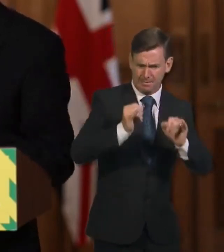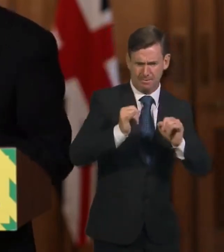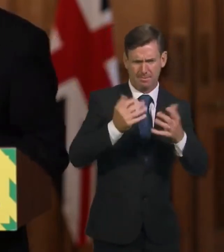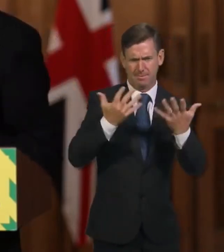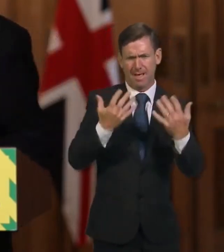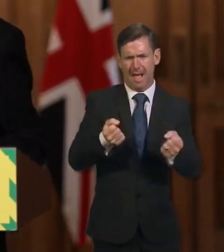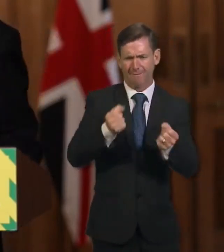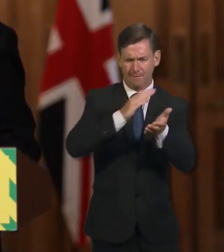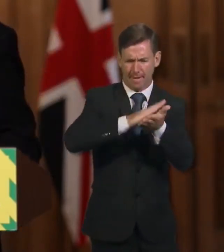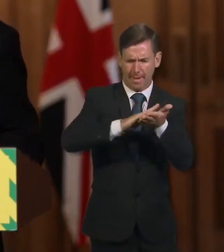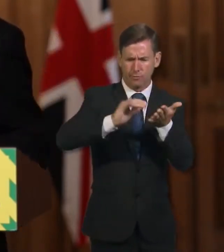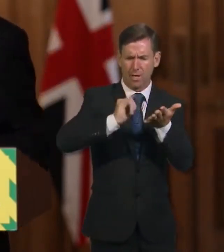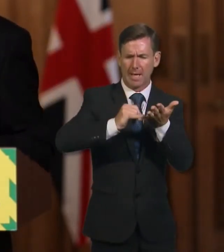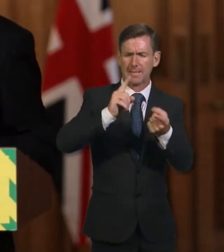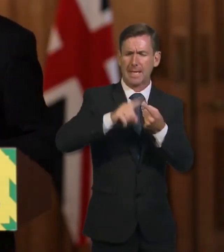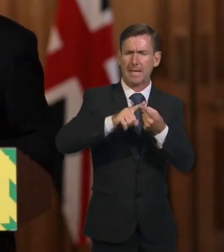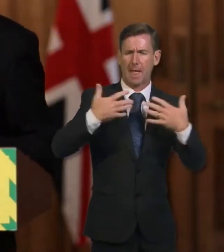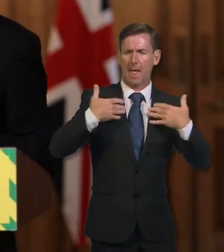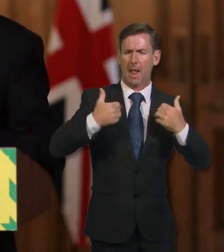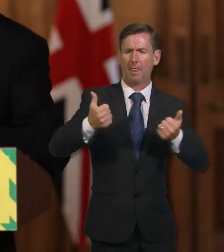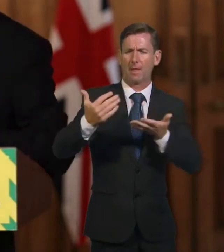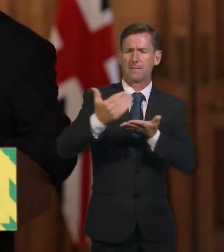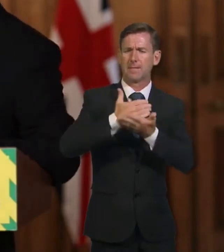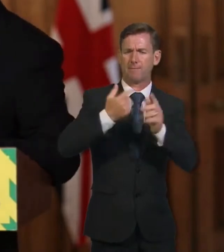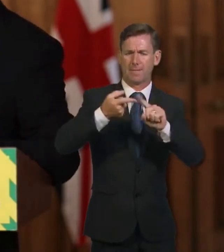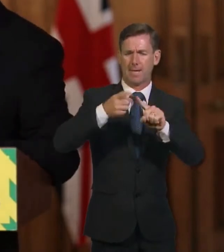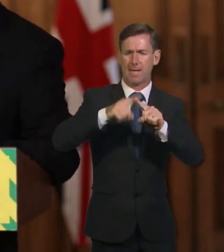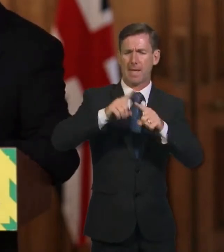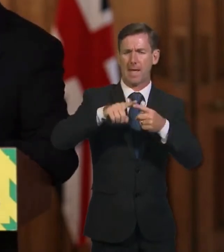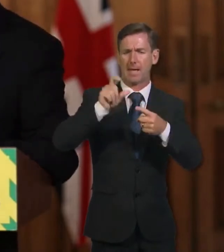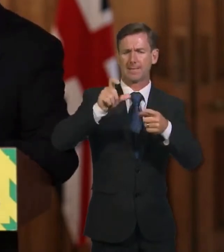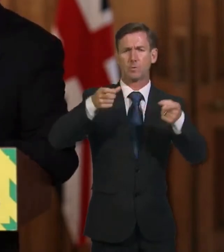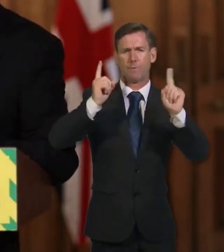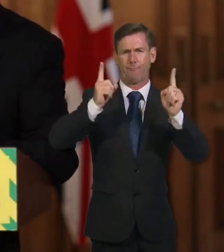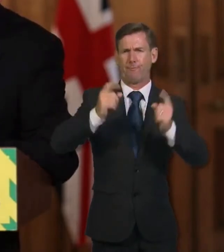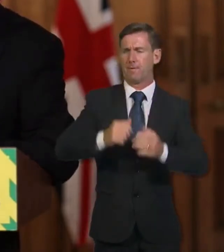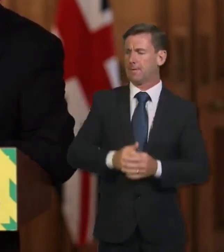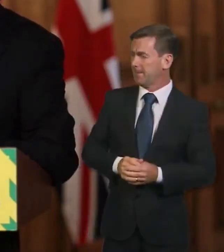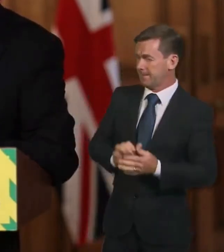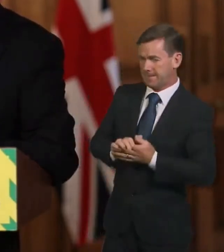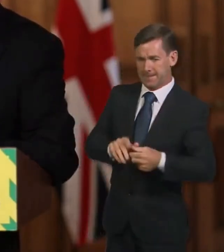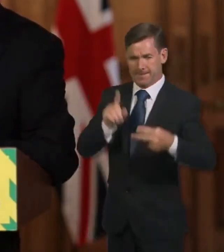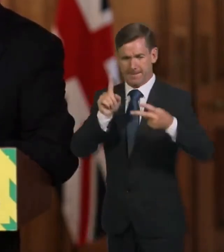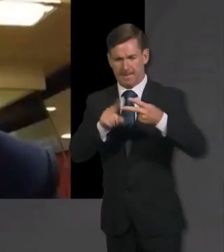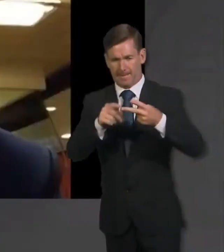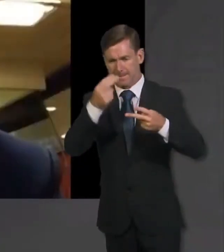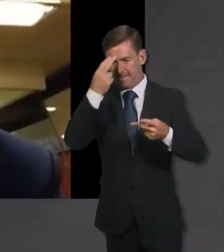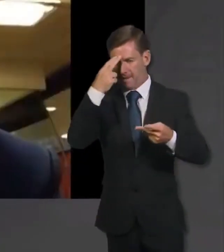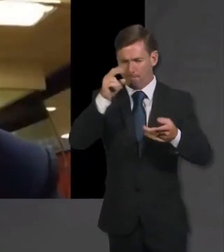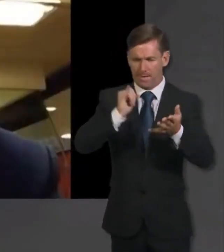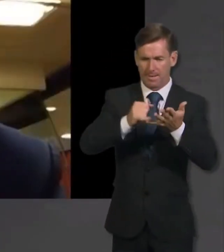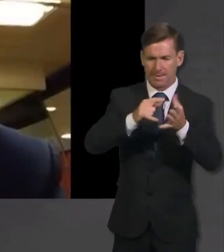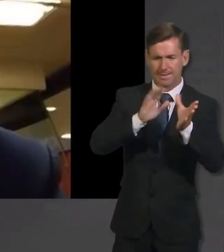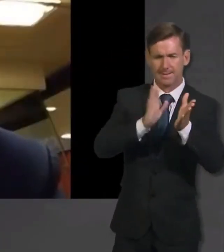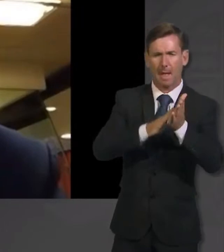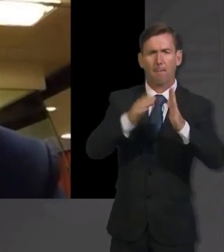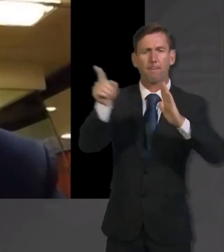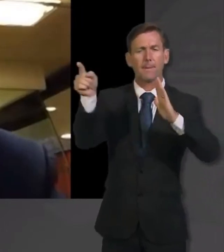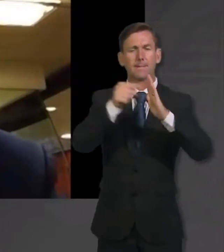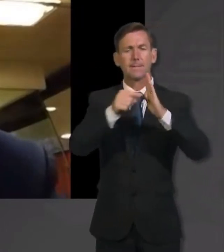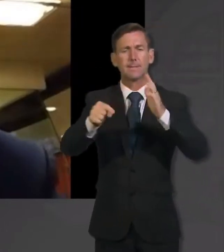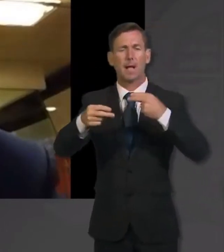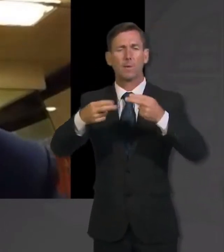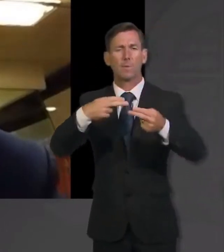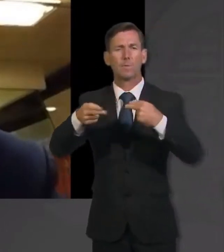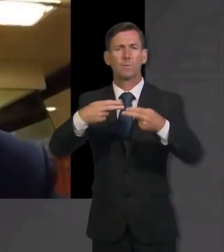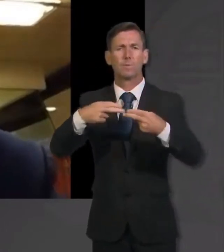standards. Now over to Sam Coates from Sky News. Thank you, Secretary of State. To go back to gyms